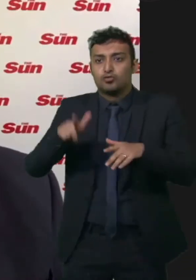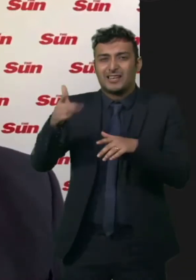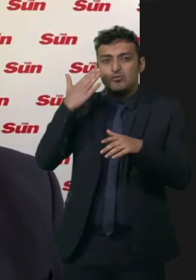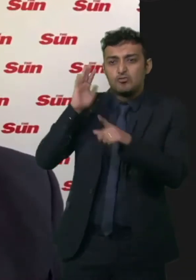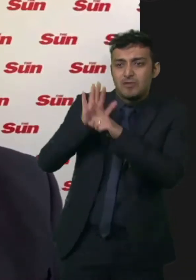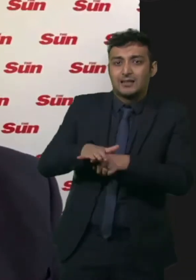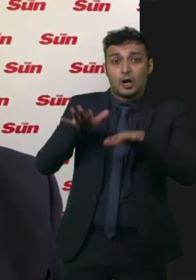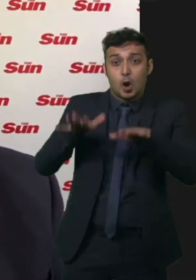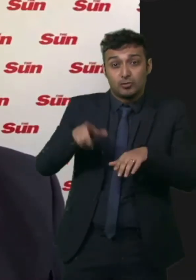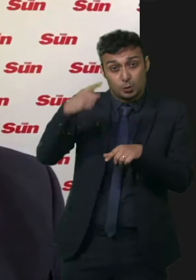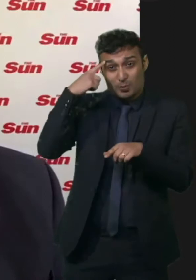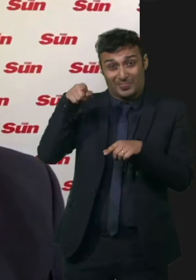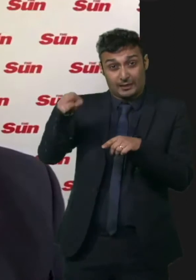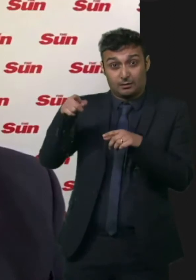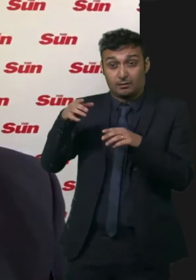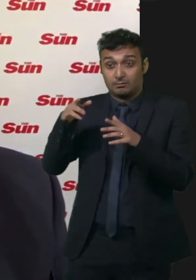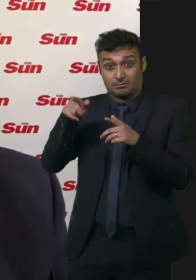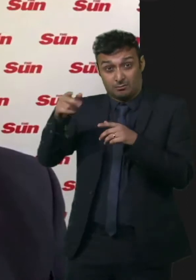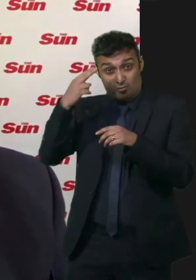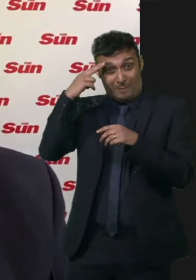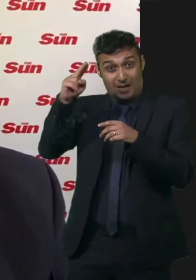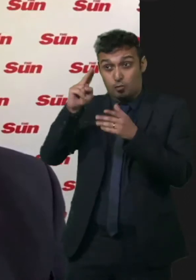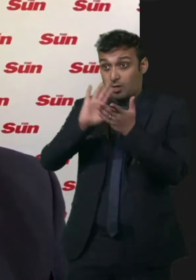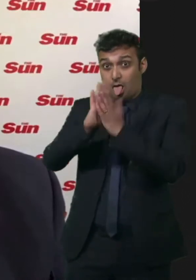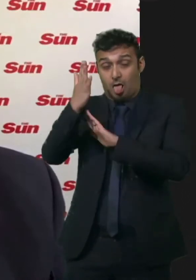family, Queen aside, is racist?